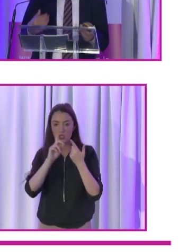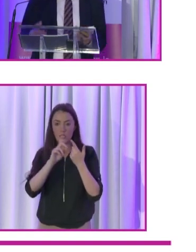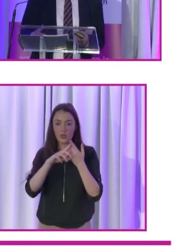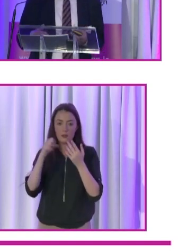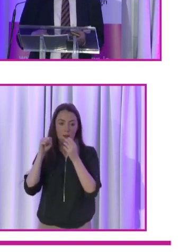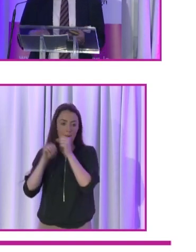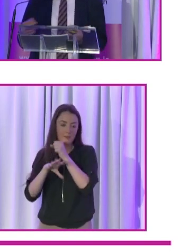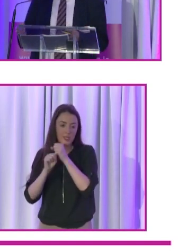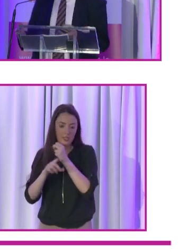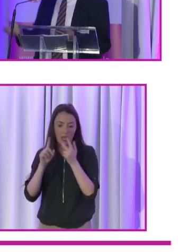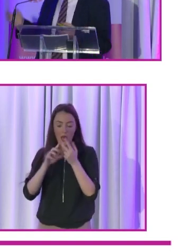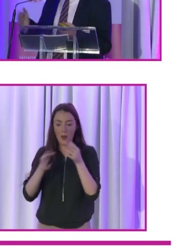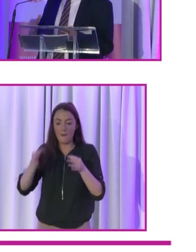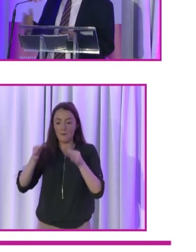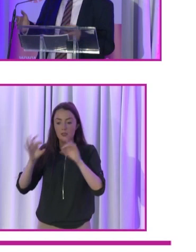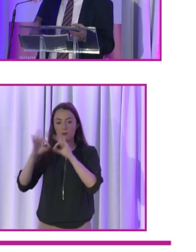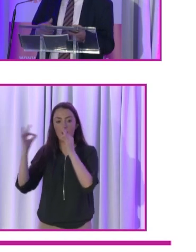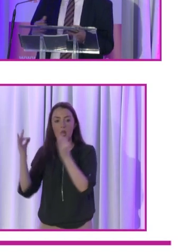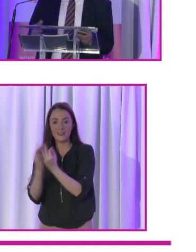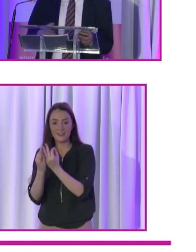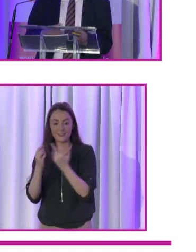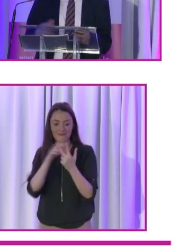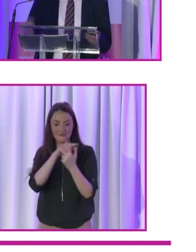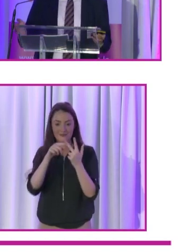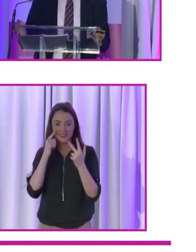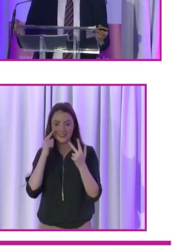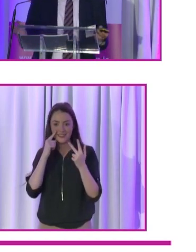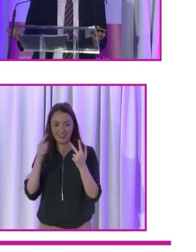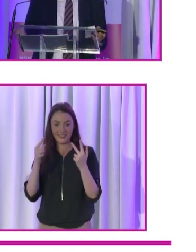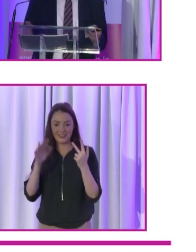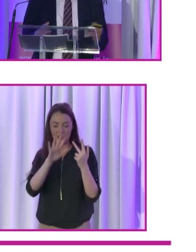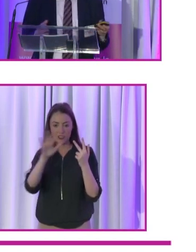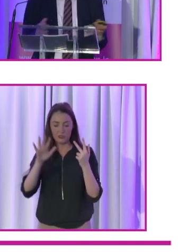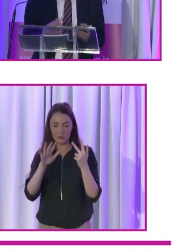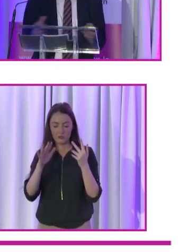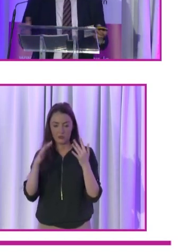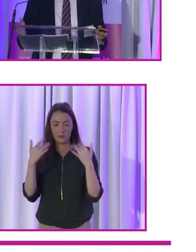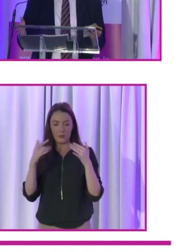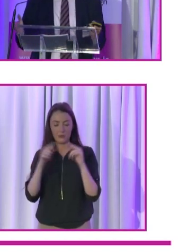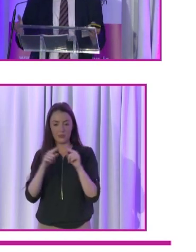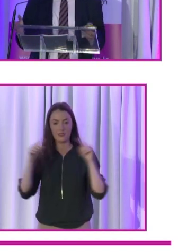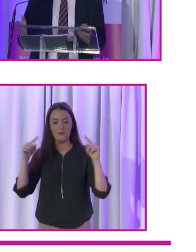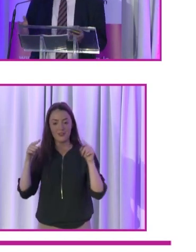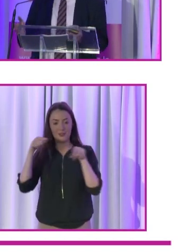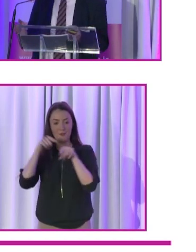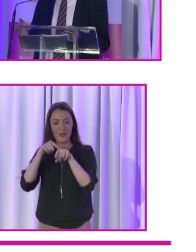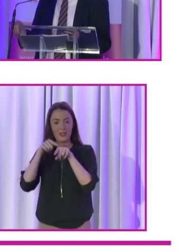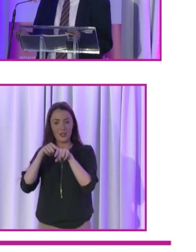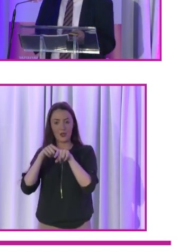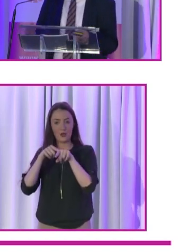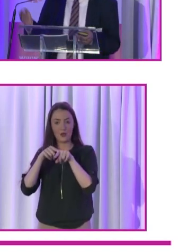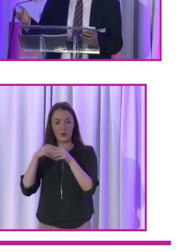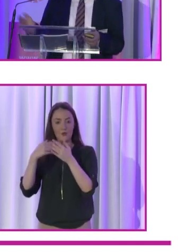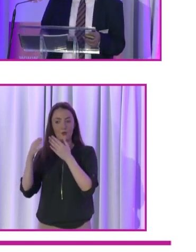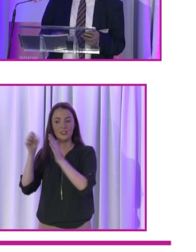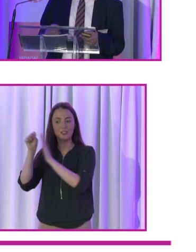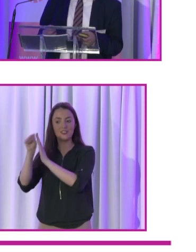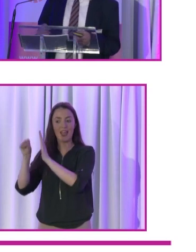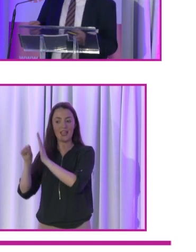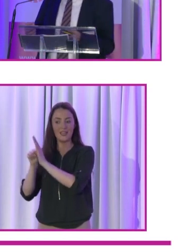media, political parties, we see that the situation is very, very different depending on the member state. We